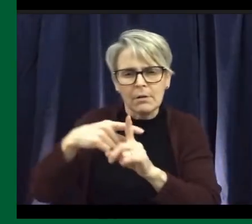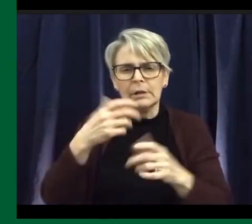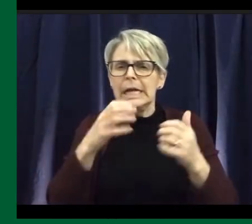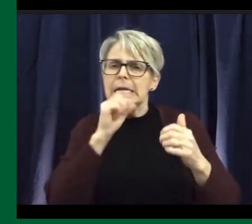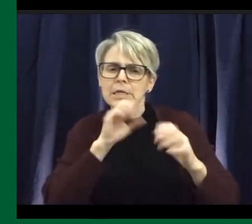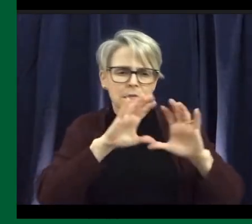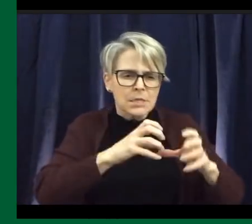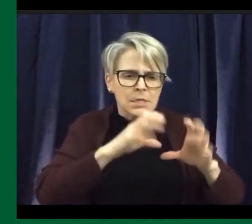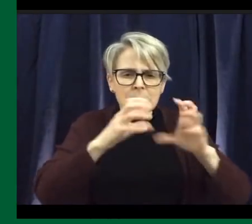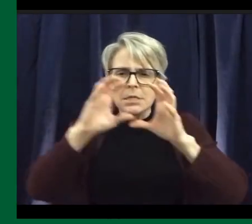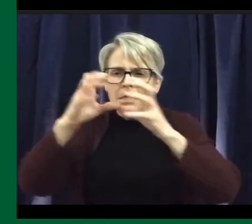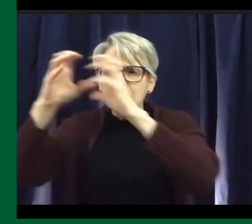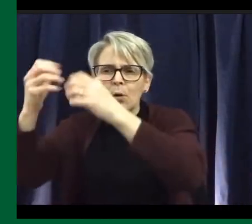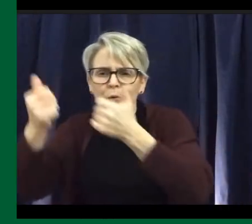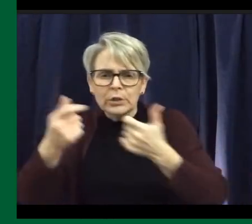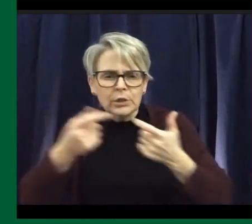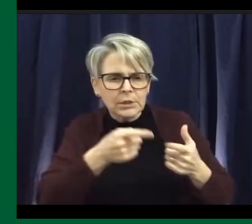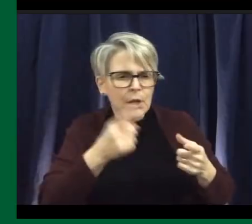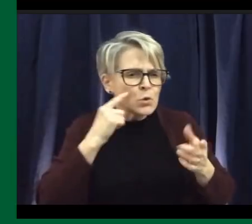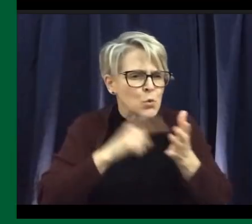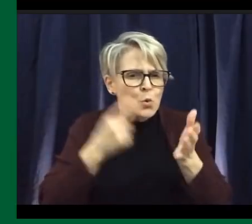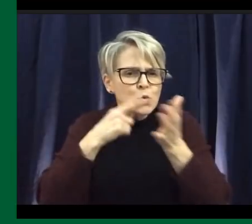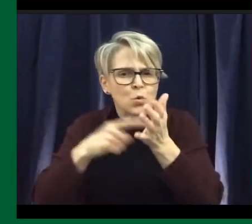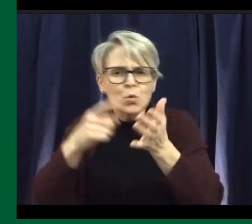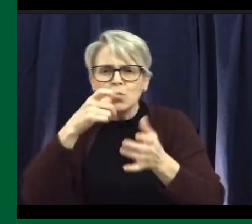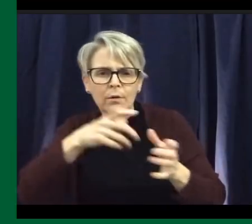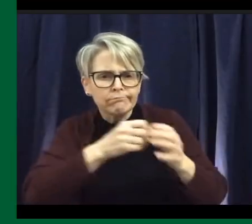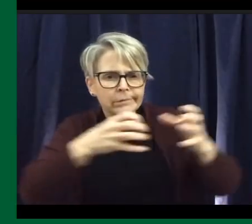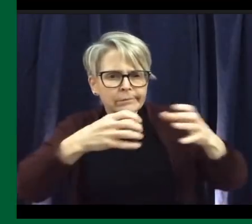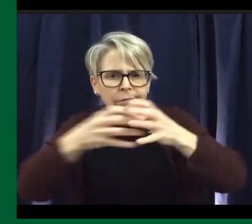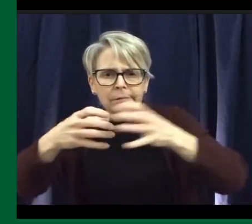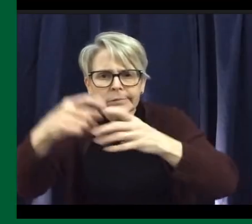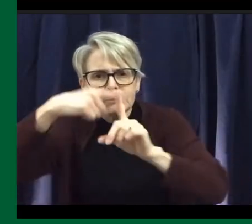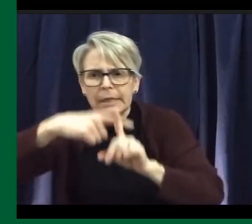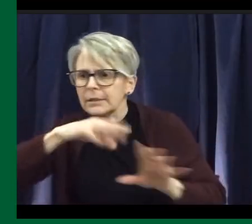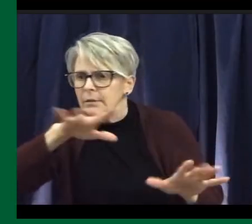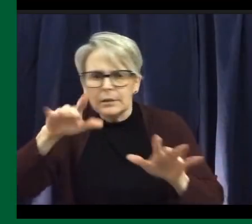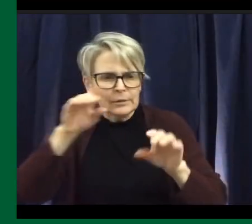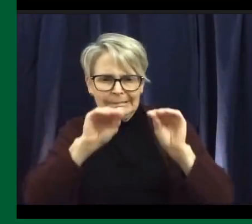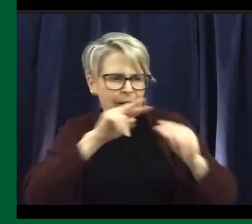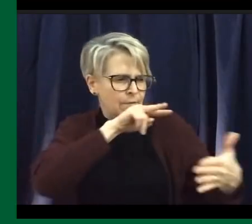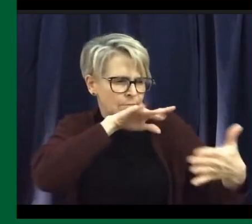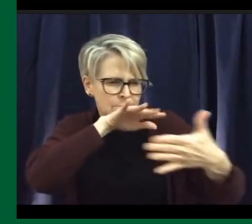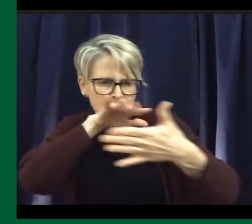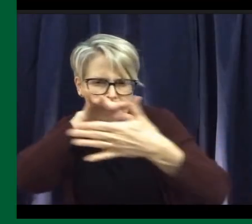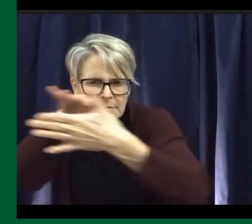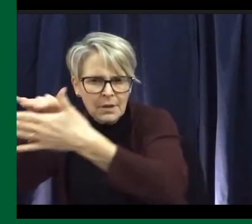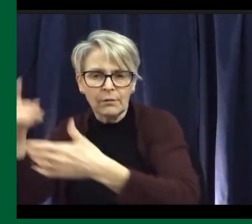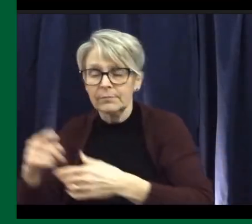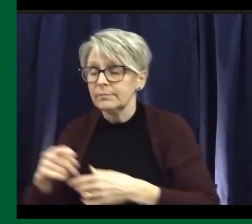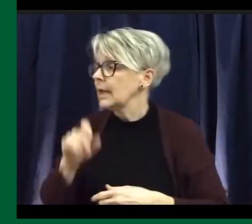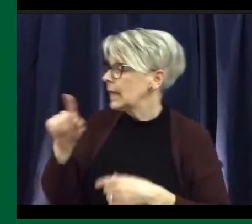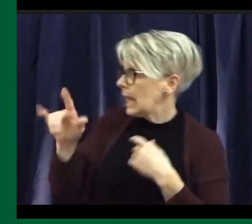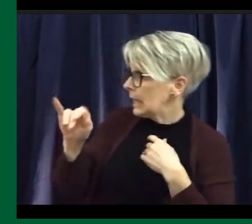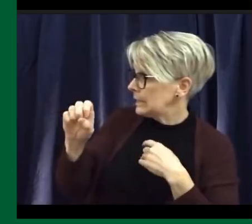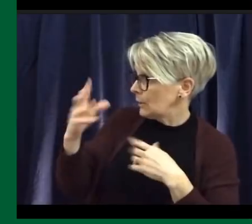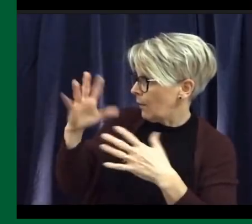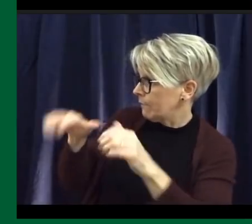and settings in which people get exposed is also going to be important. Follow-up, Lisa?